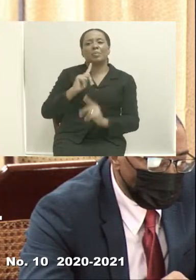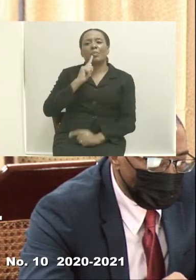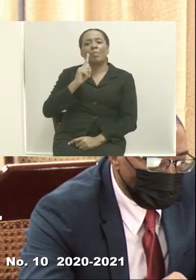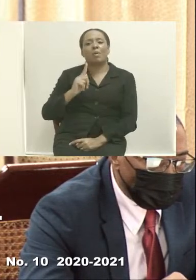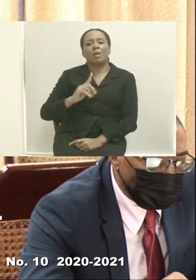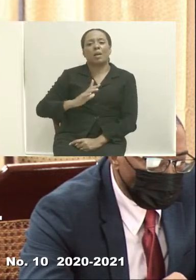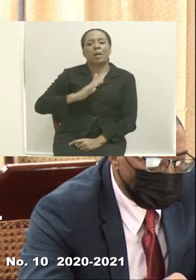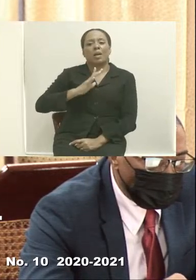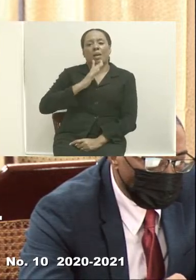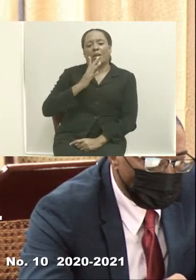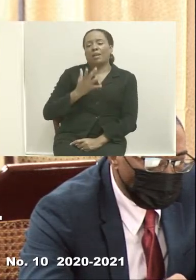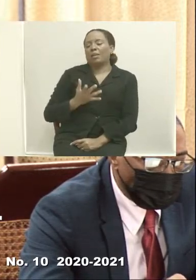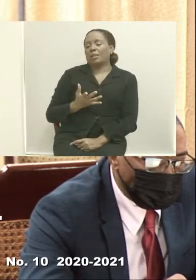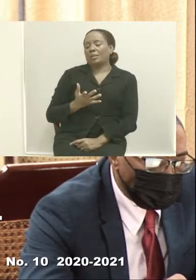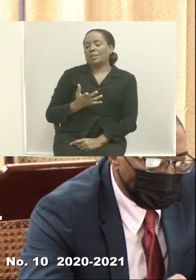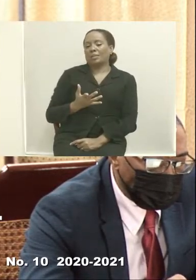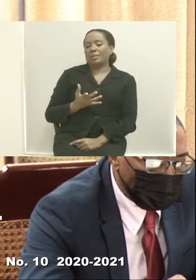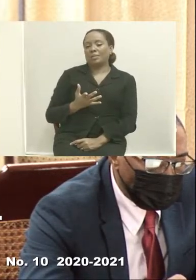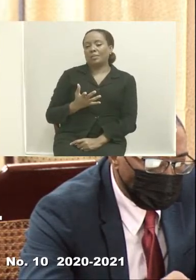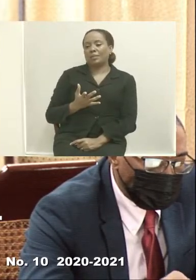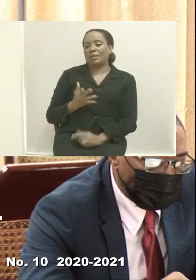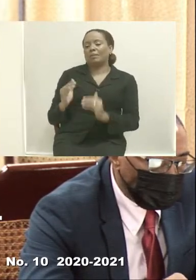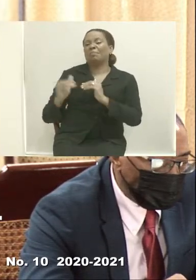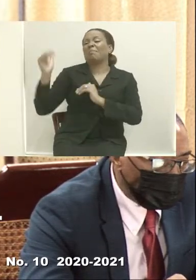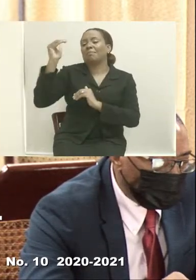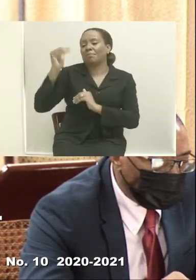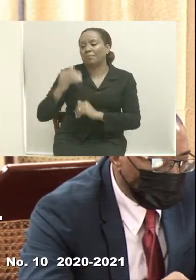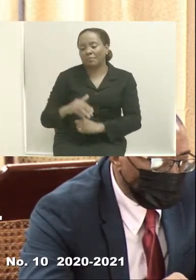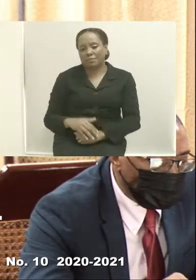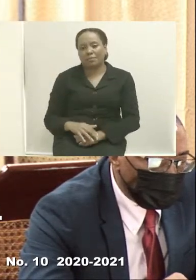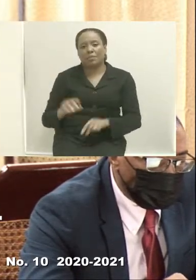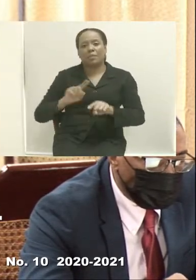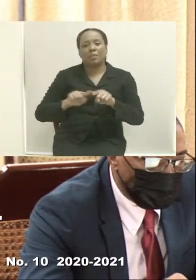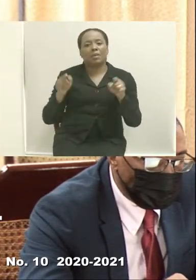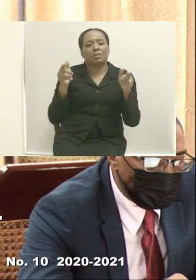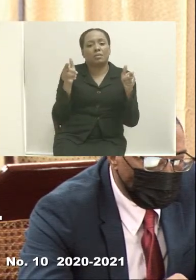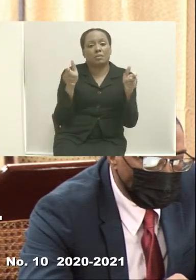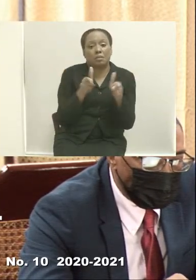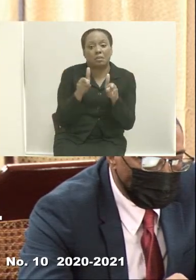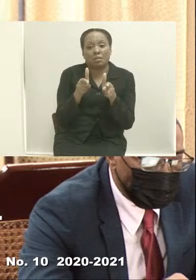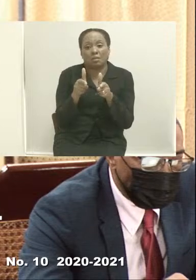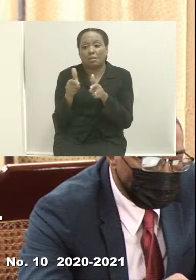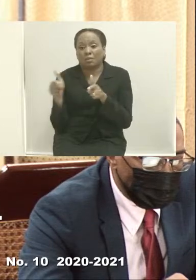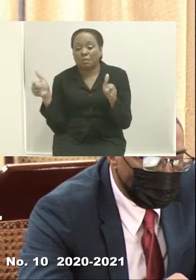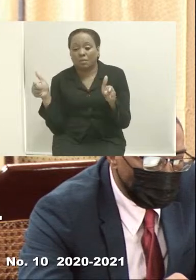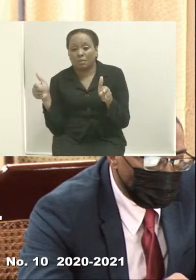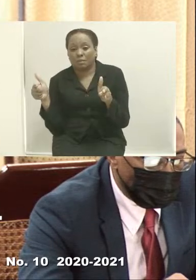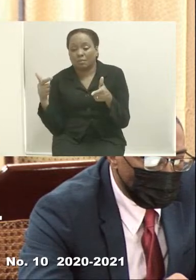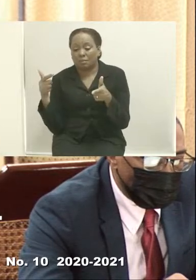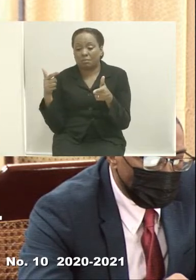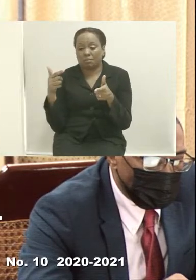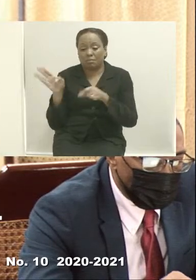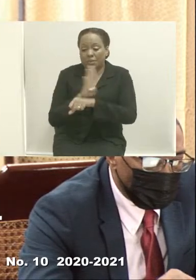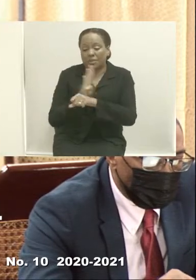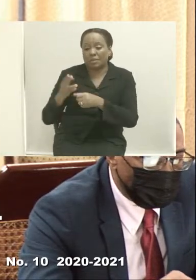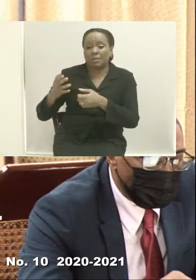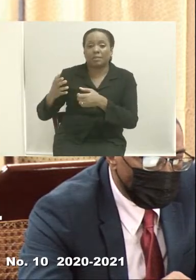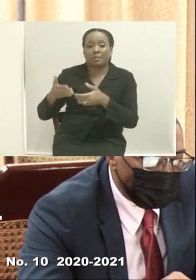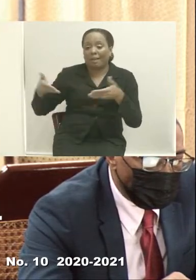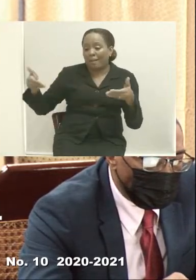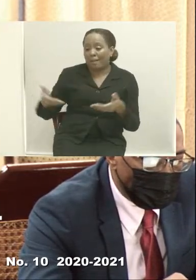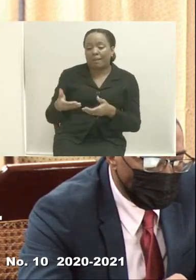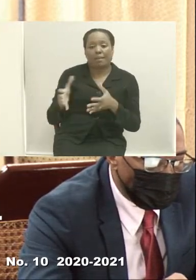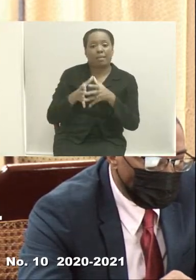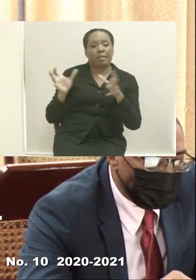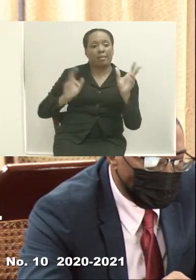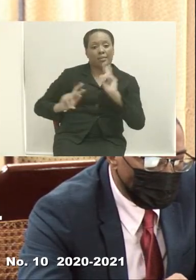privileged. Small and medium-sized enterprises, as I said, generate substantial numbers of employment when they